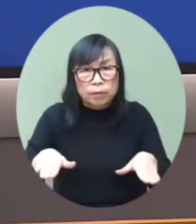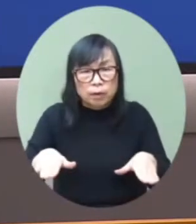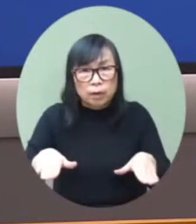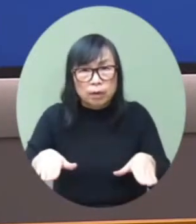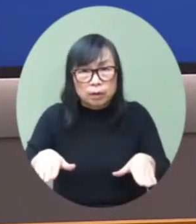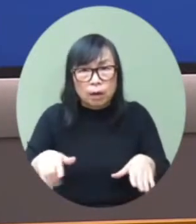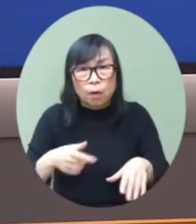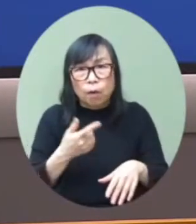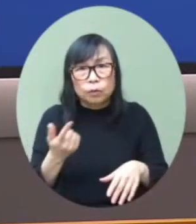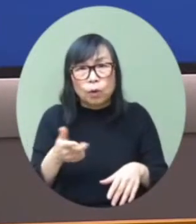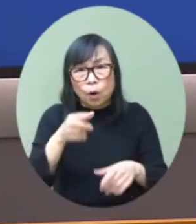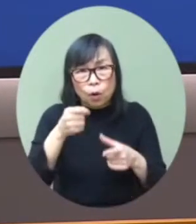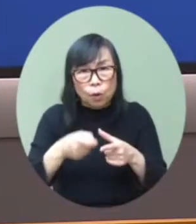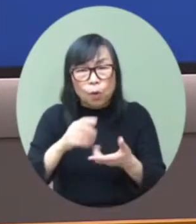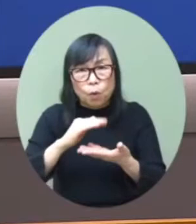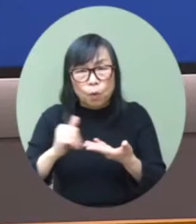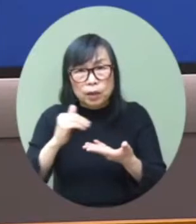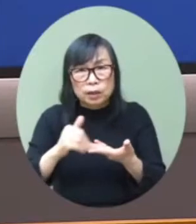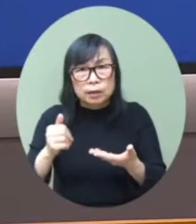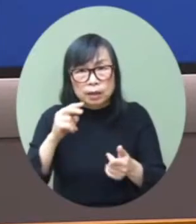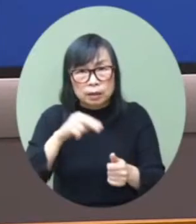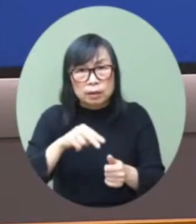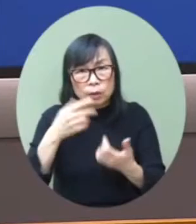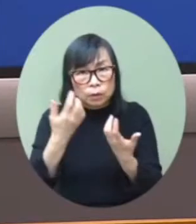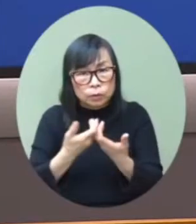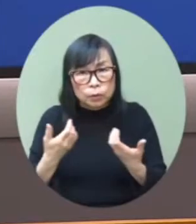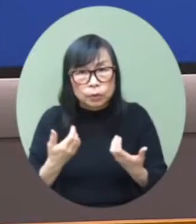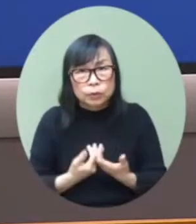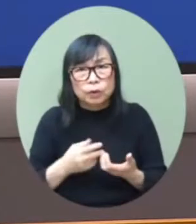has already been infected. But with